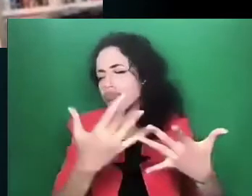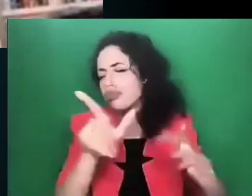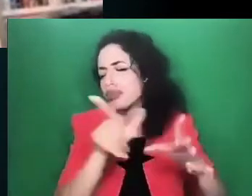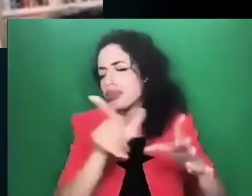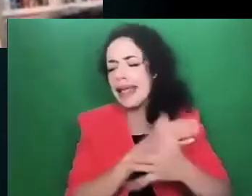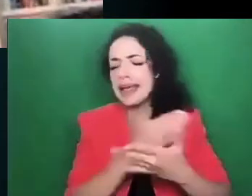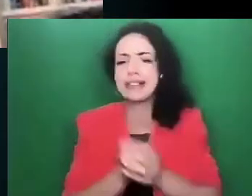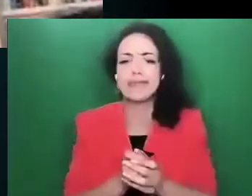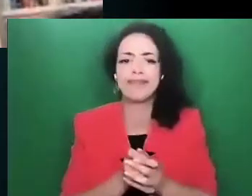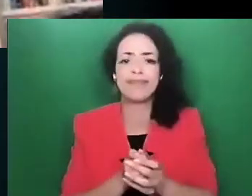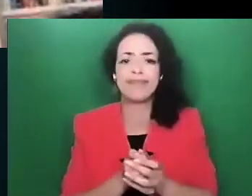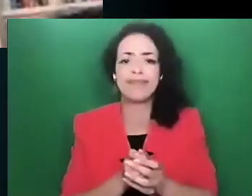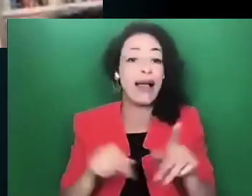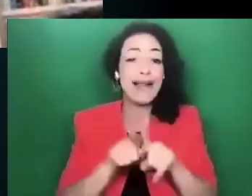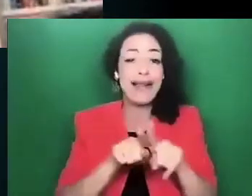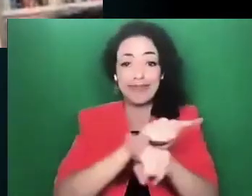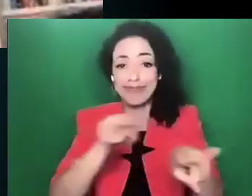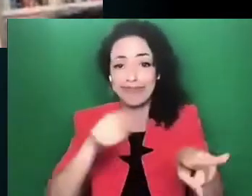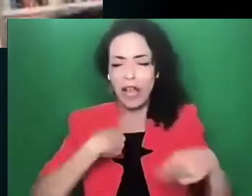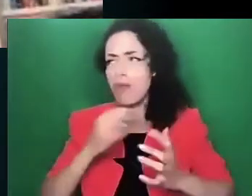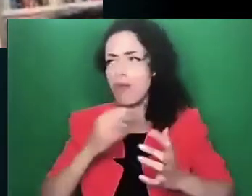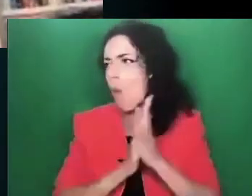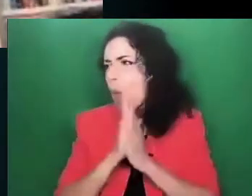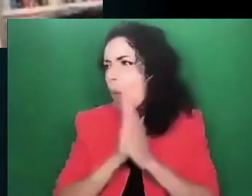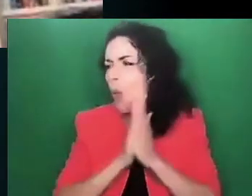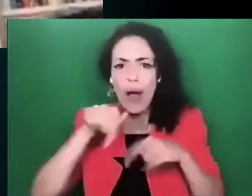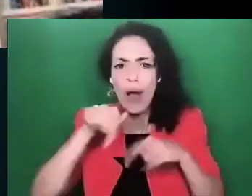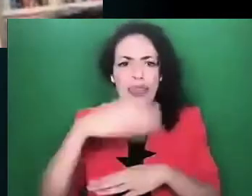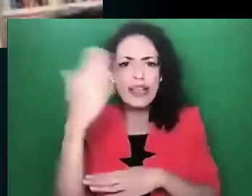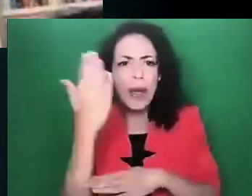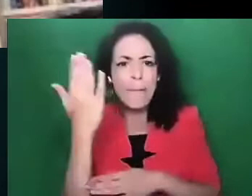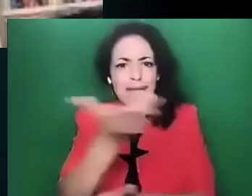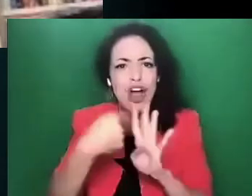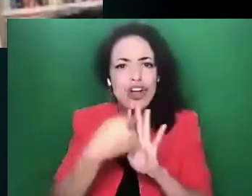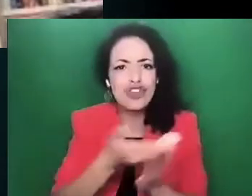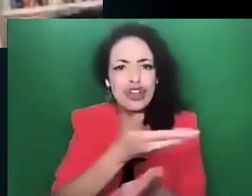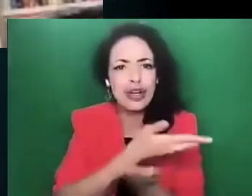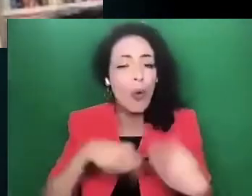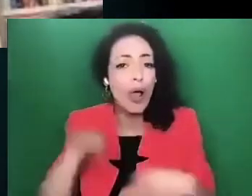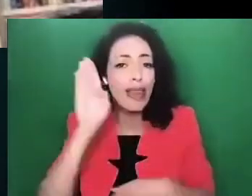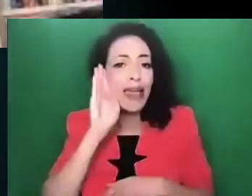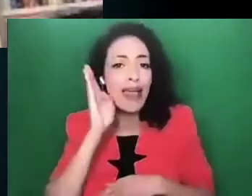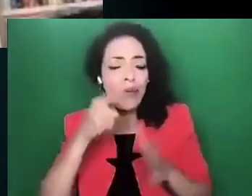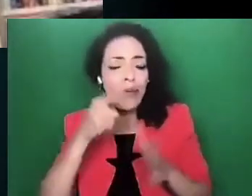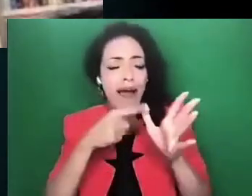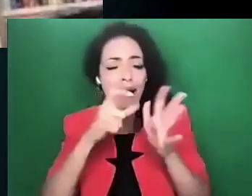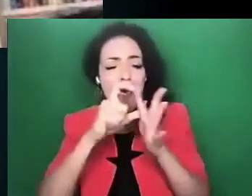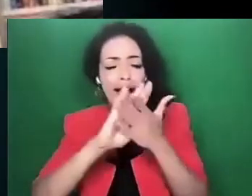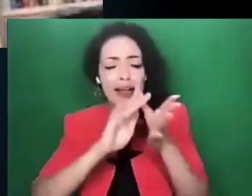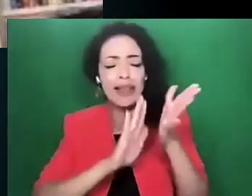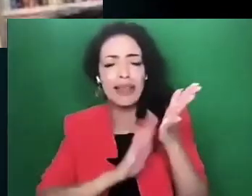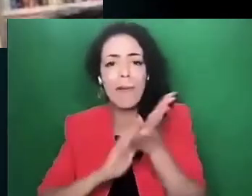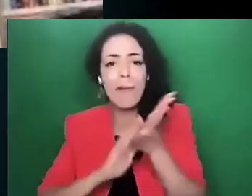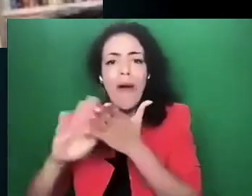this panel, where we'll also hear from Adham Hafiz about his exciting Cairo project and much else. Thank